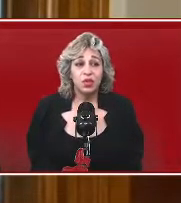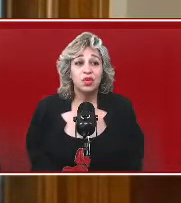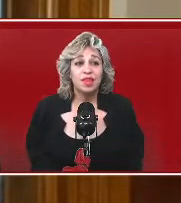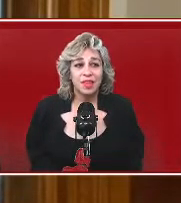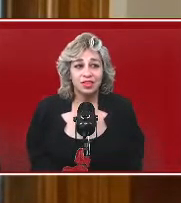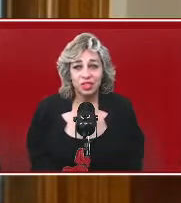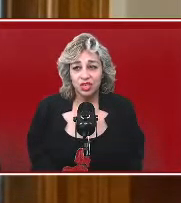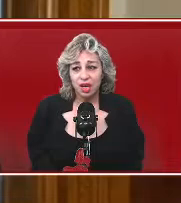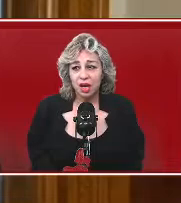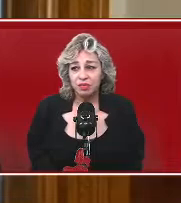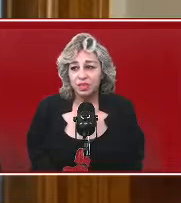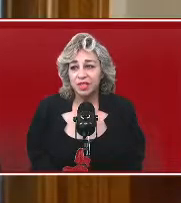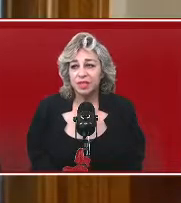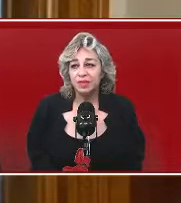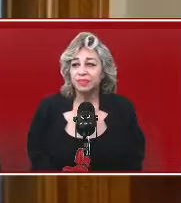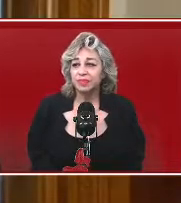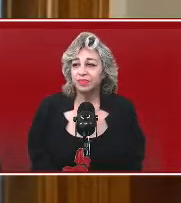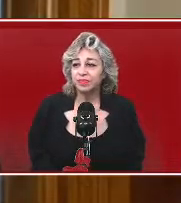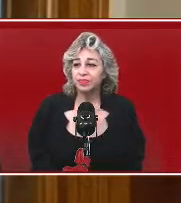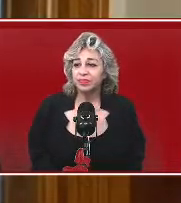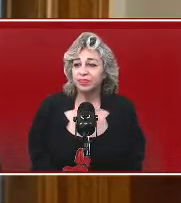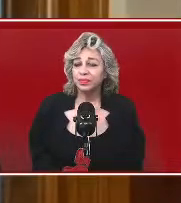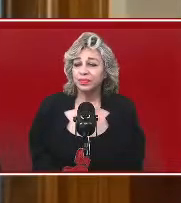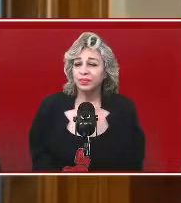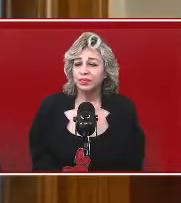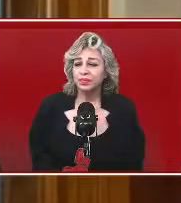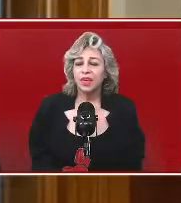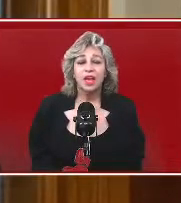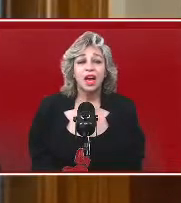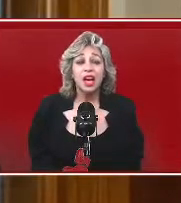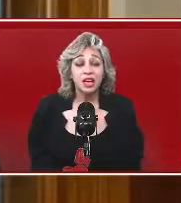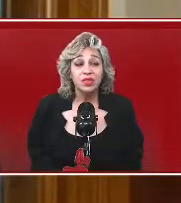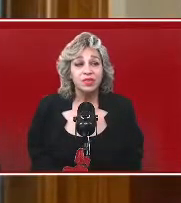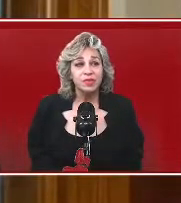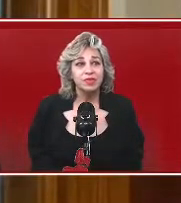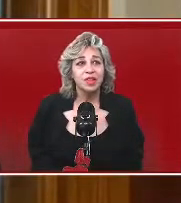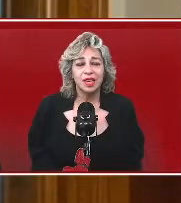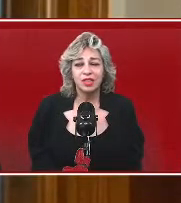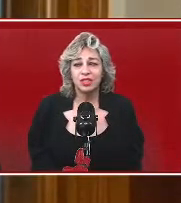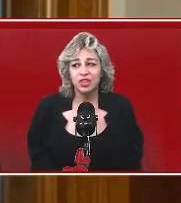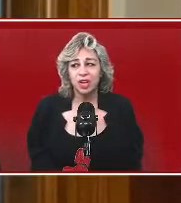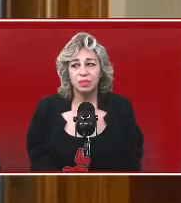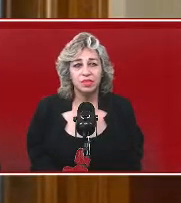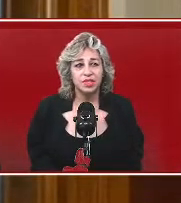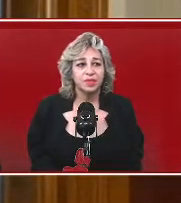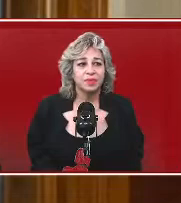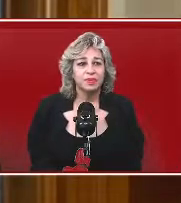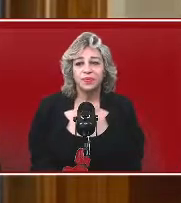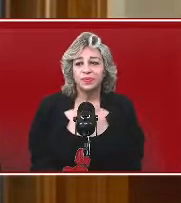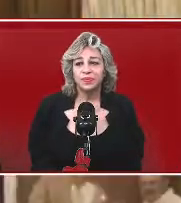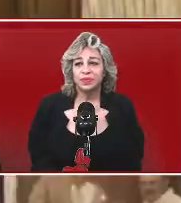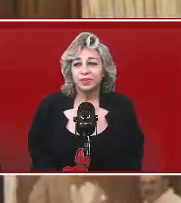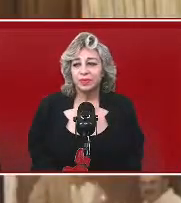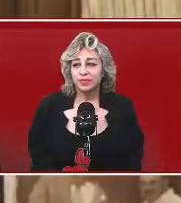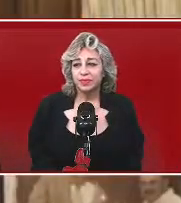there's 30,000 jobs. Es decir, 150,000 empleos. 150,000 jobs.